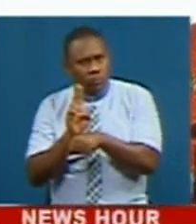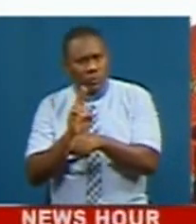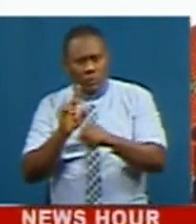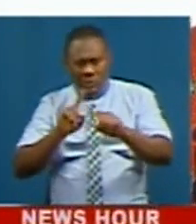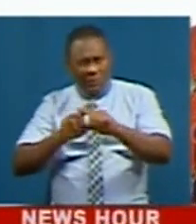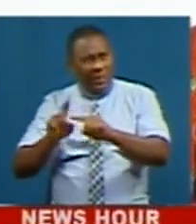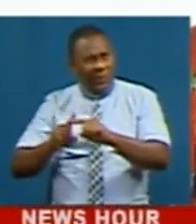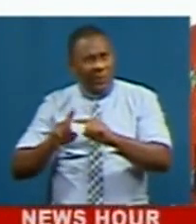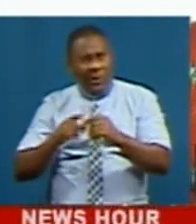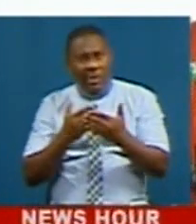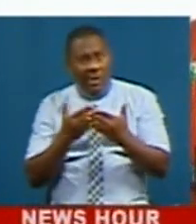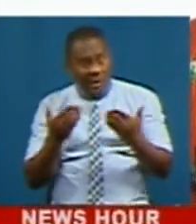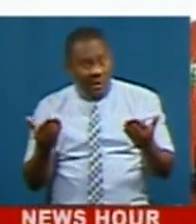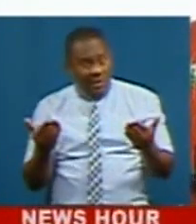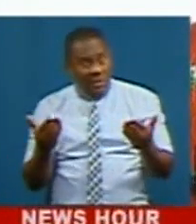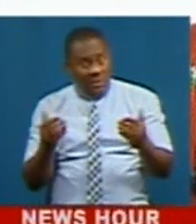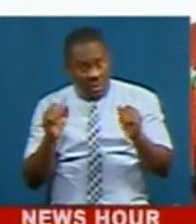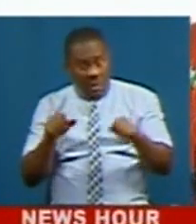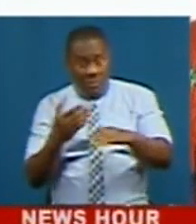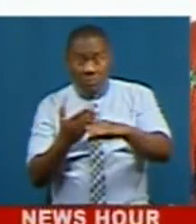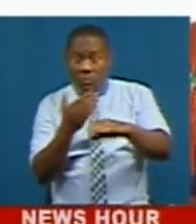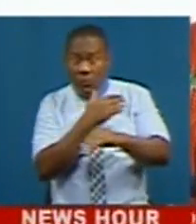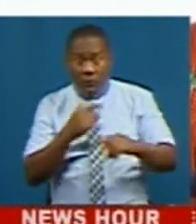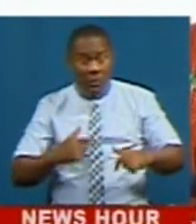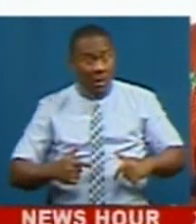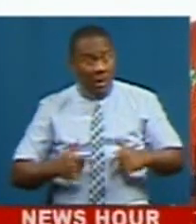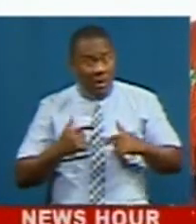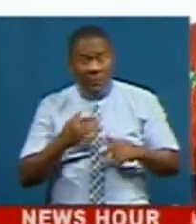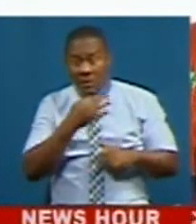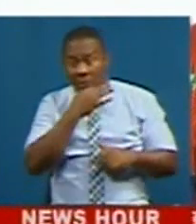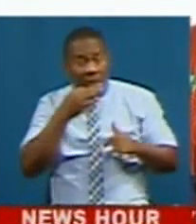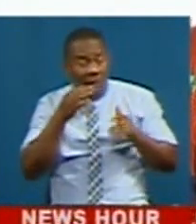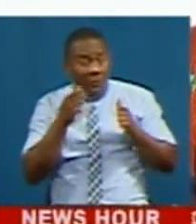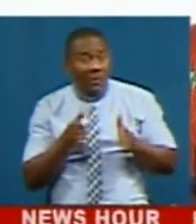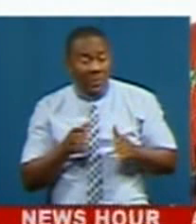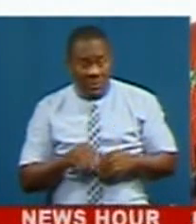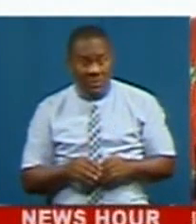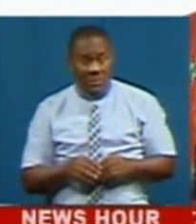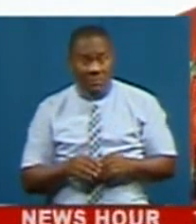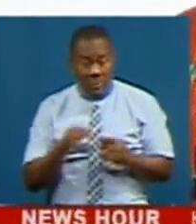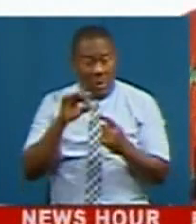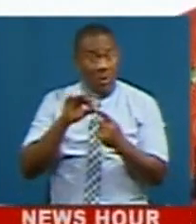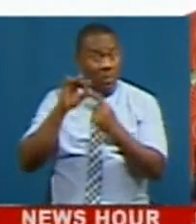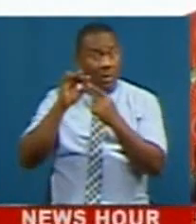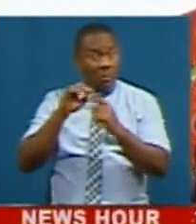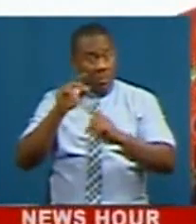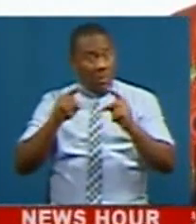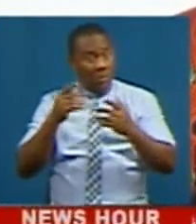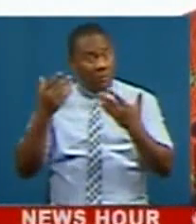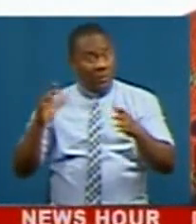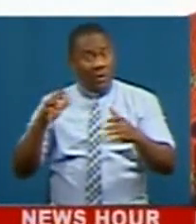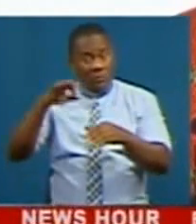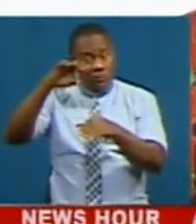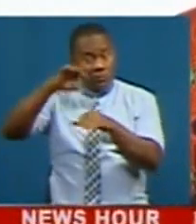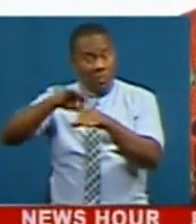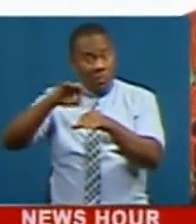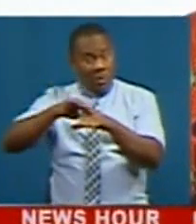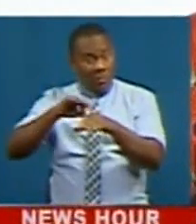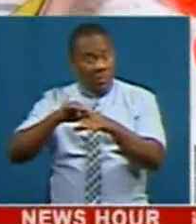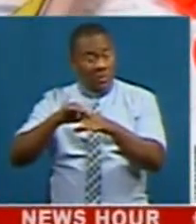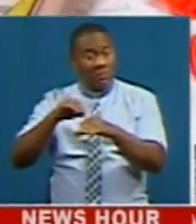to enhance the livelihood of our farmers, especially those who are already cultivating the